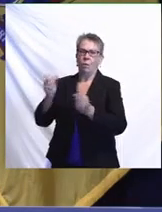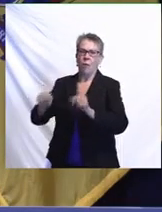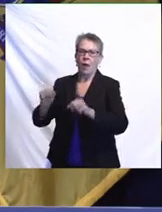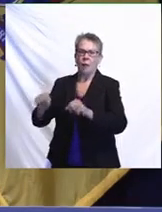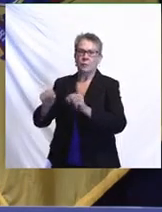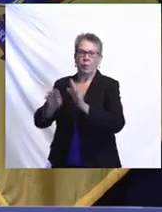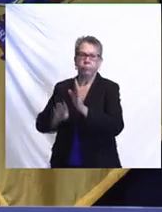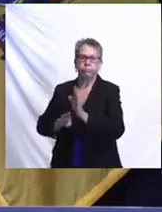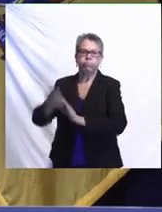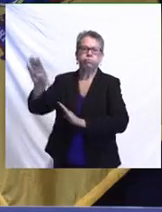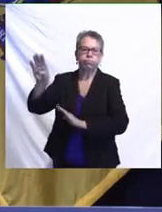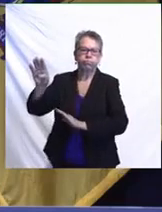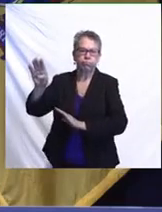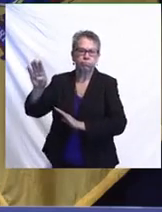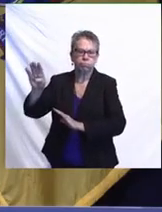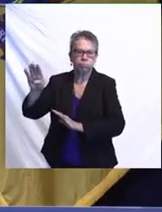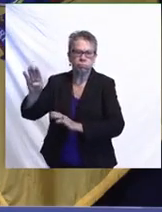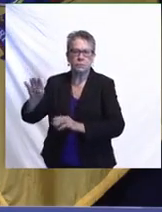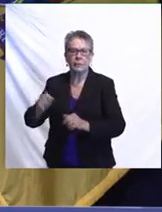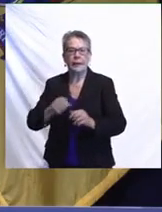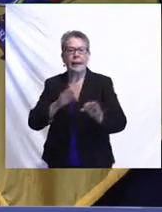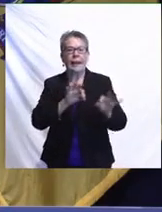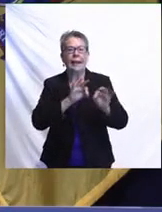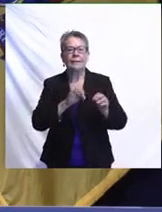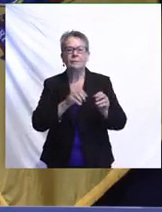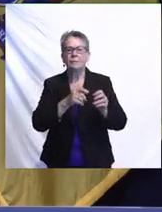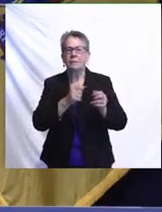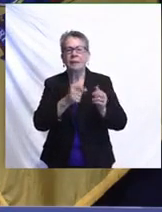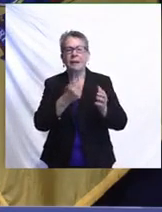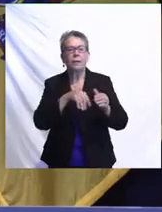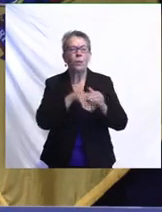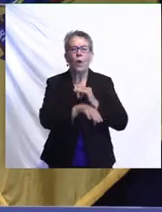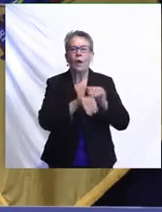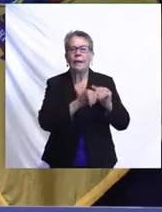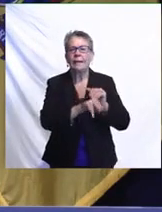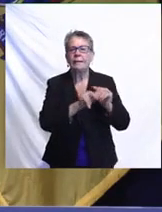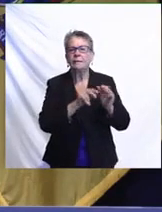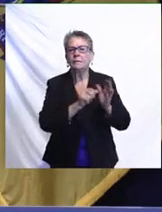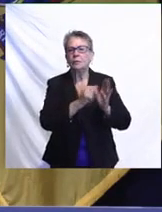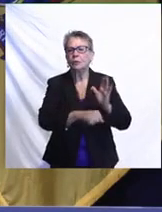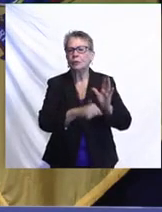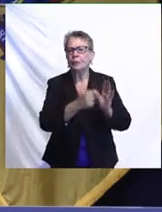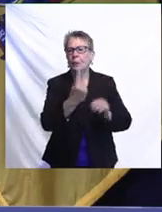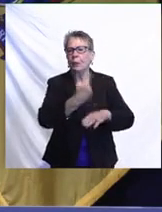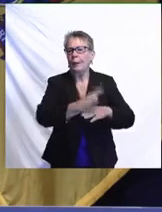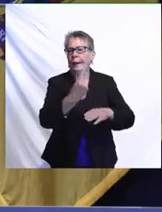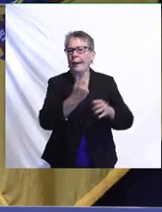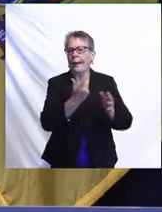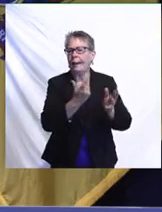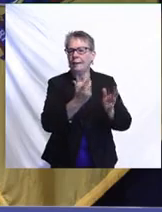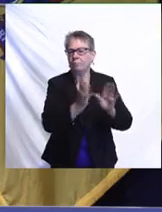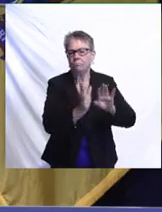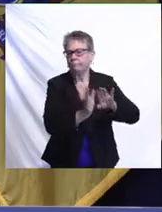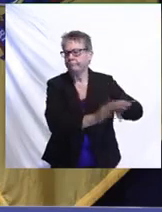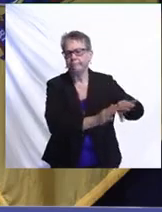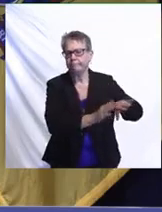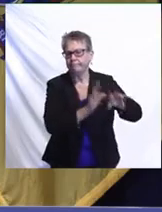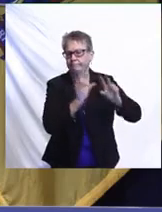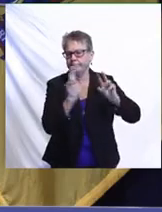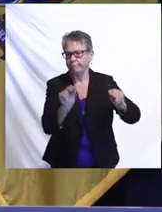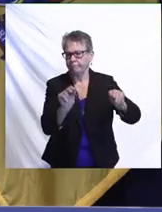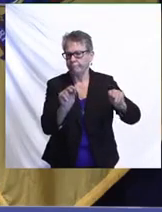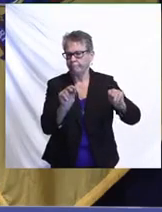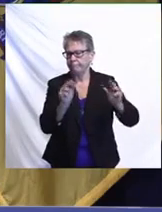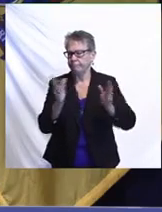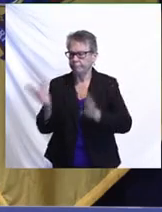concerned at all that we have flights coming into Newark, say, from South Africa, while other countries have had flights